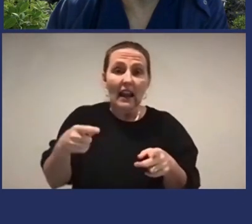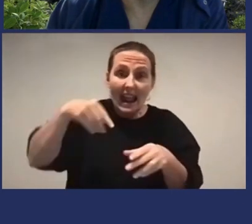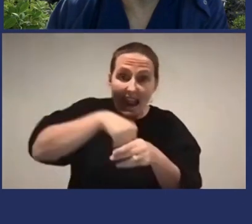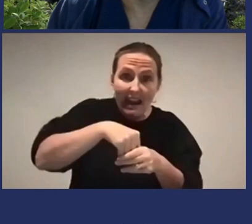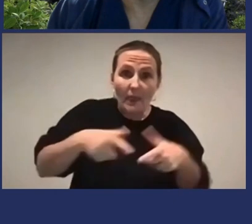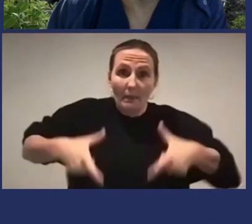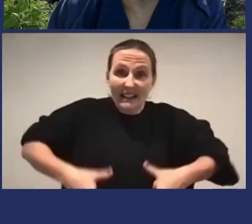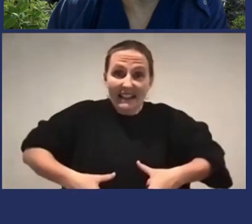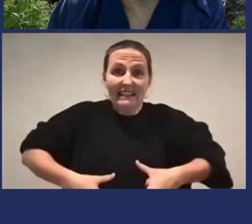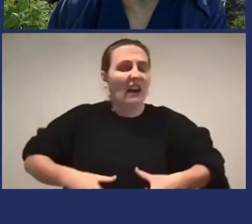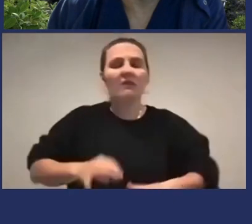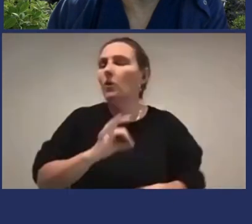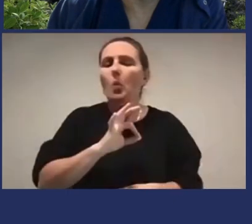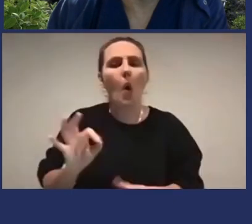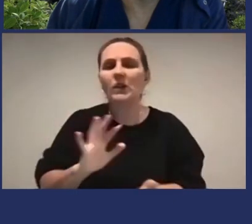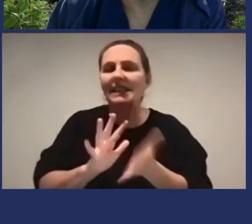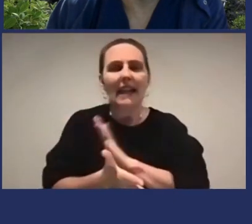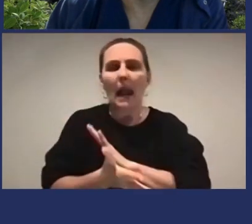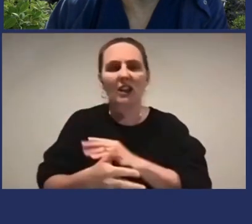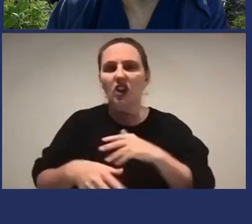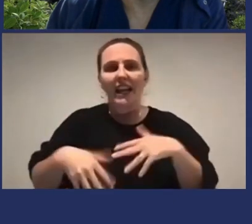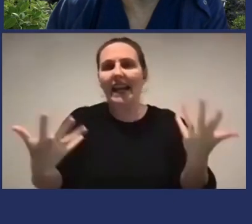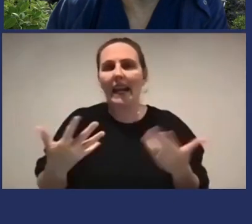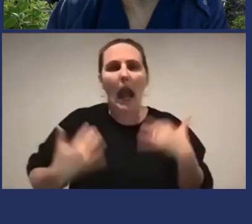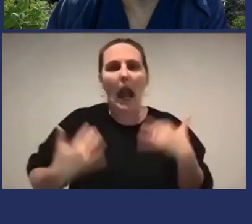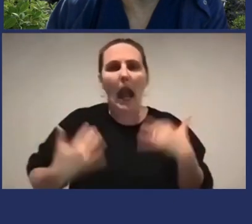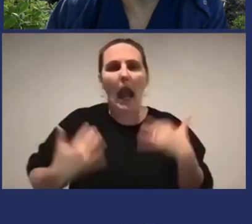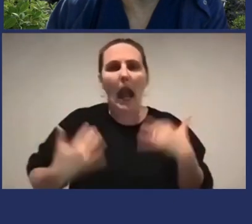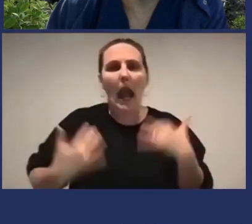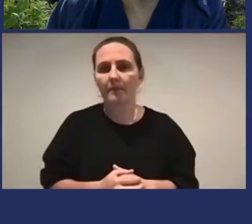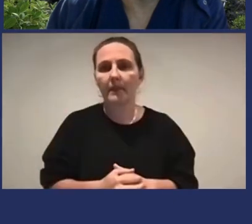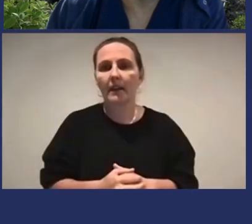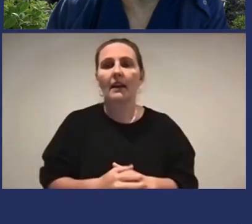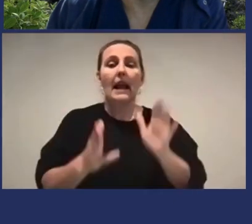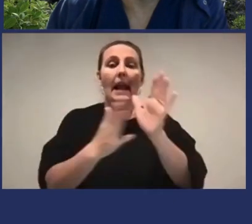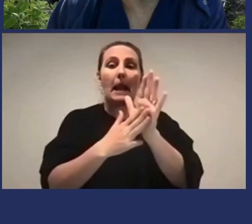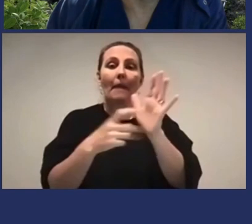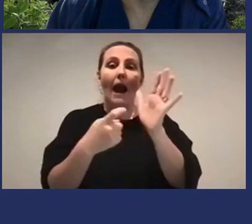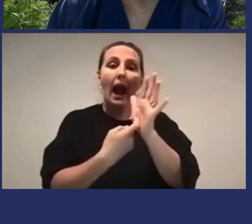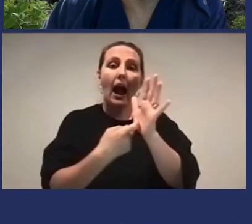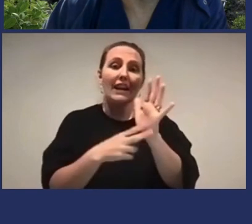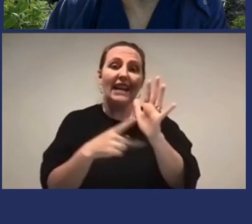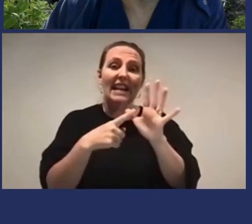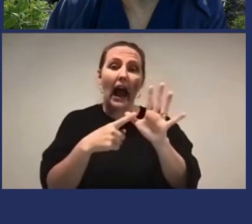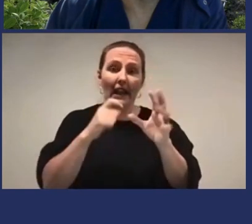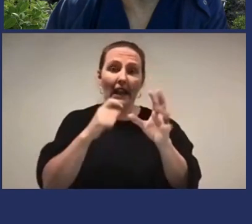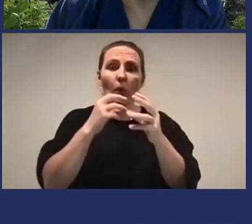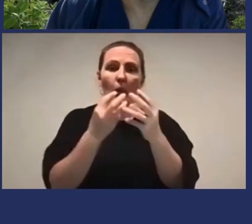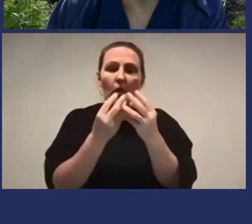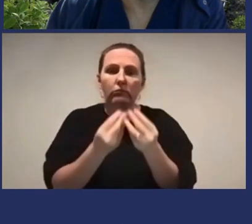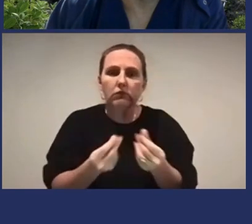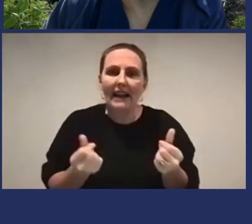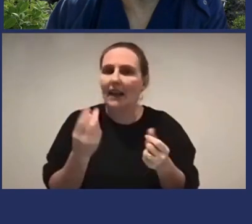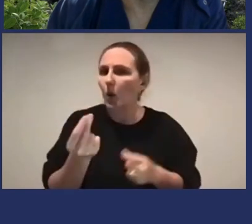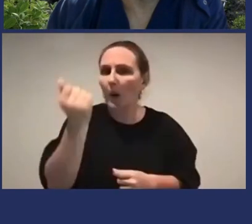going to cause any harm, and the mRNA breaks down so quickly, it just isn't found in there.